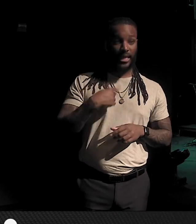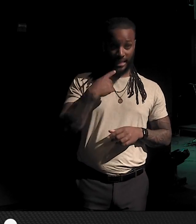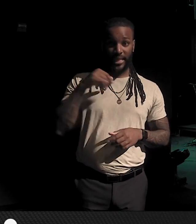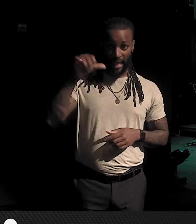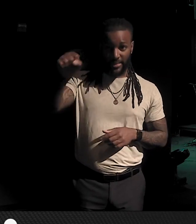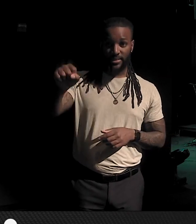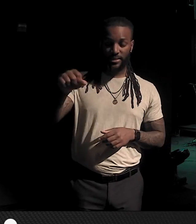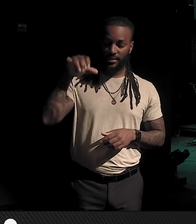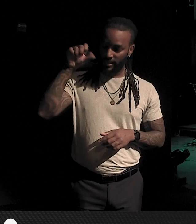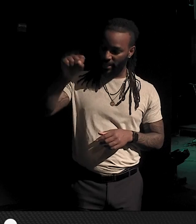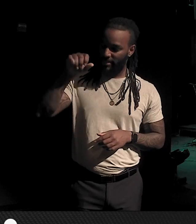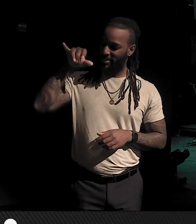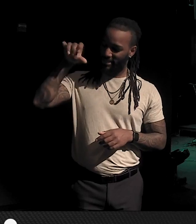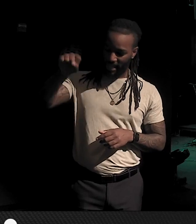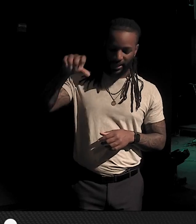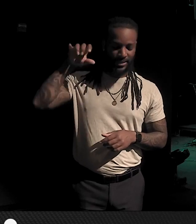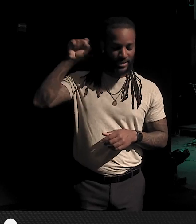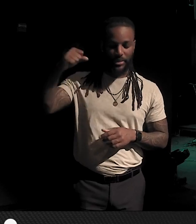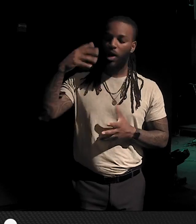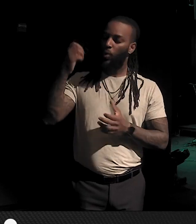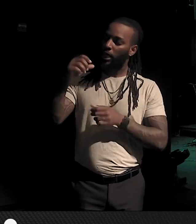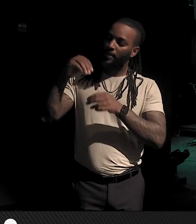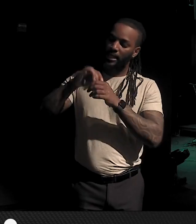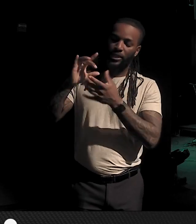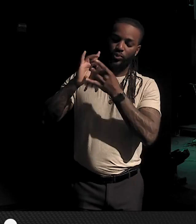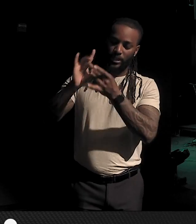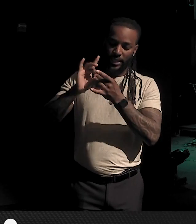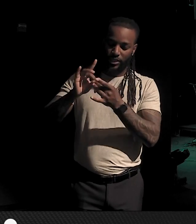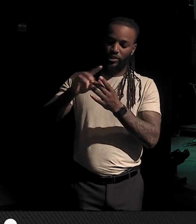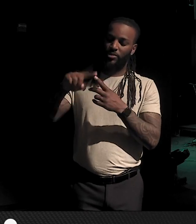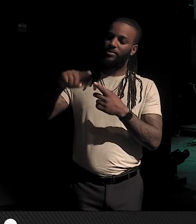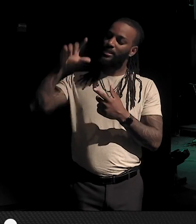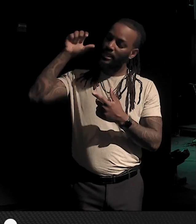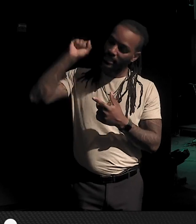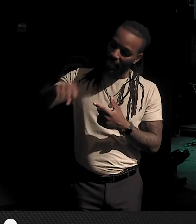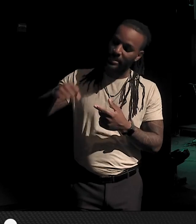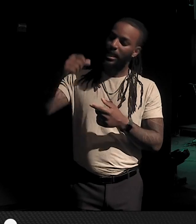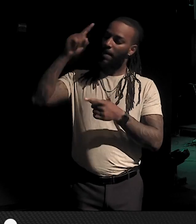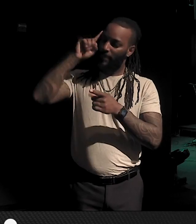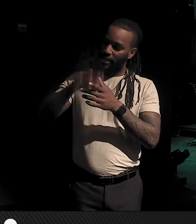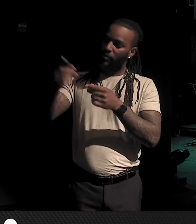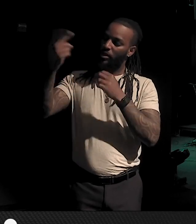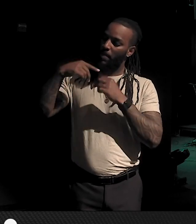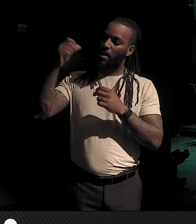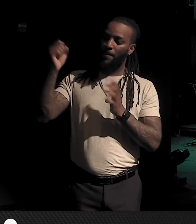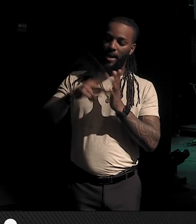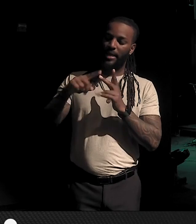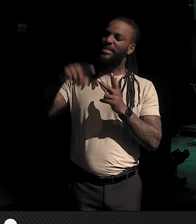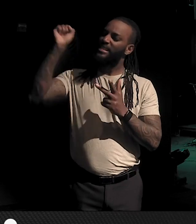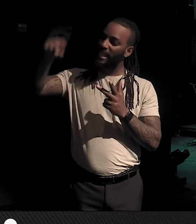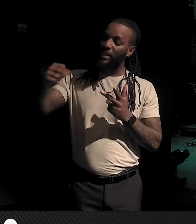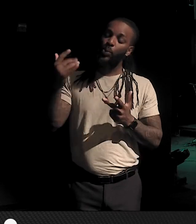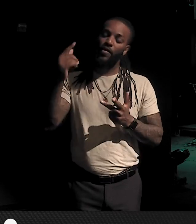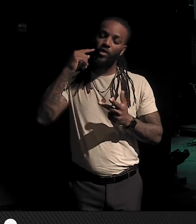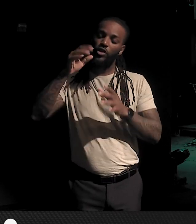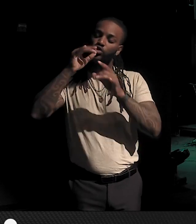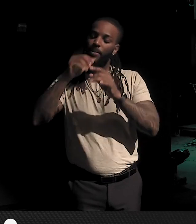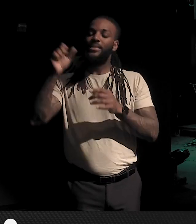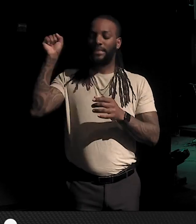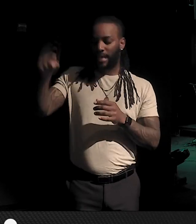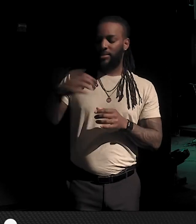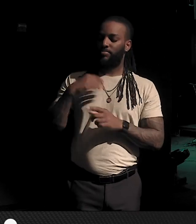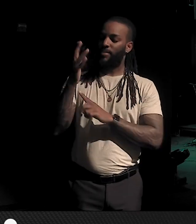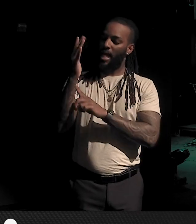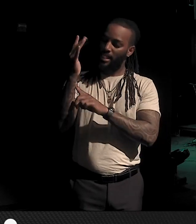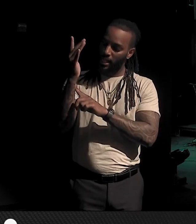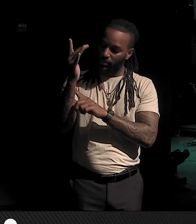yes again. Yes, I take it. Yes, I want to be in this relationship. Yes, I believe you're coming for me. Yes, I'm listening for the trumpets. Yes, I got my lantern out.